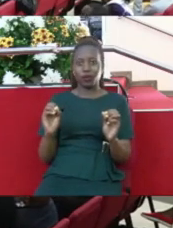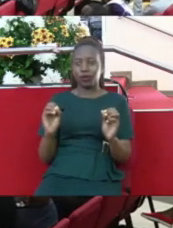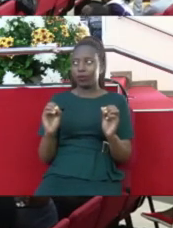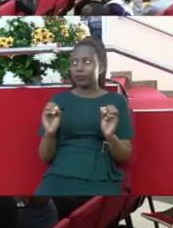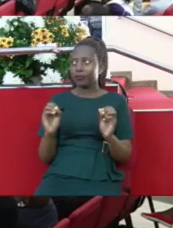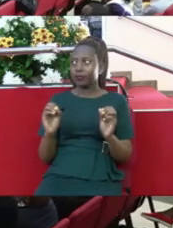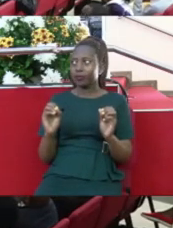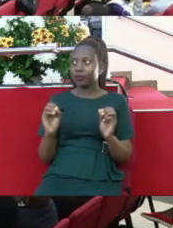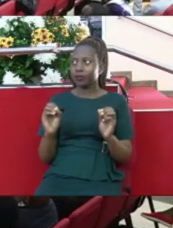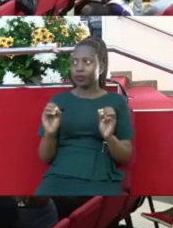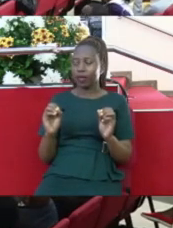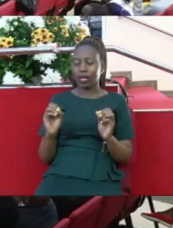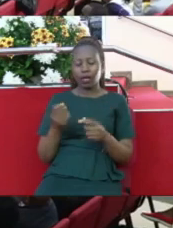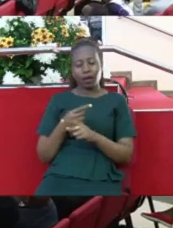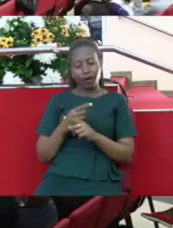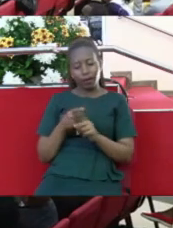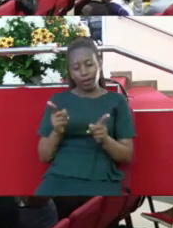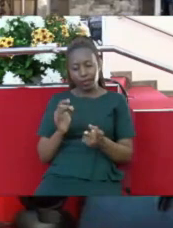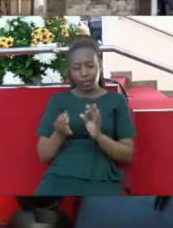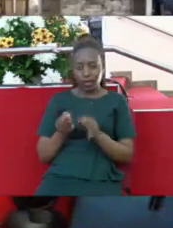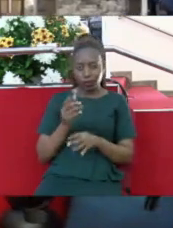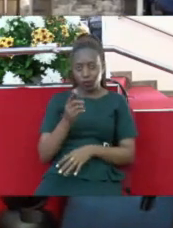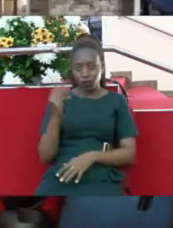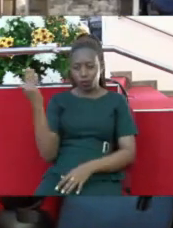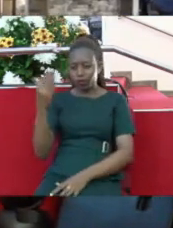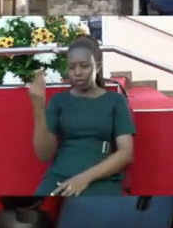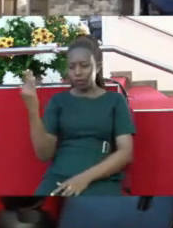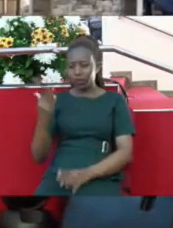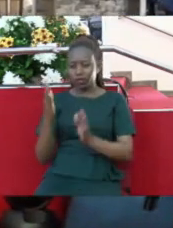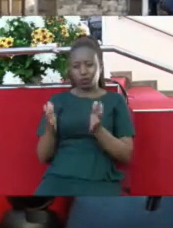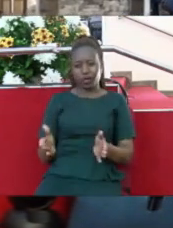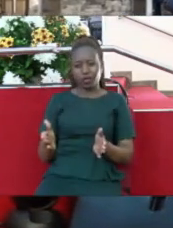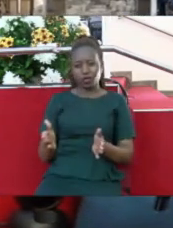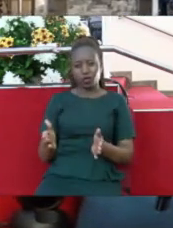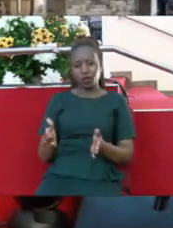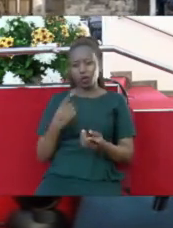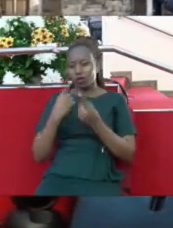you will go out and witness to somebody. And as you're speaking to them about the love of God,